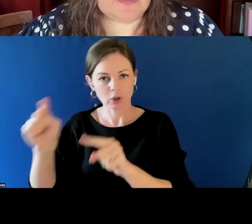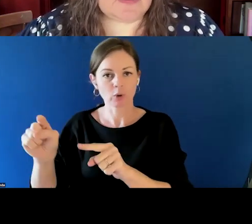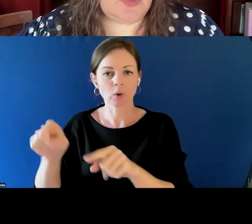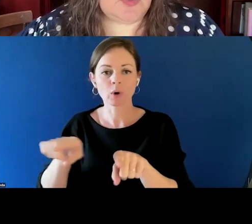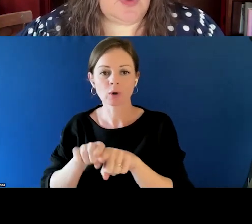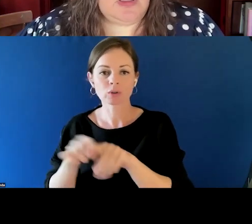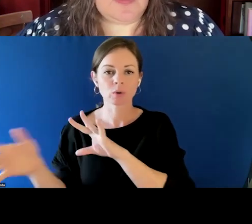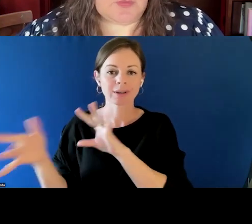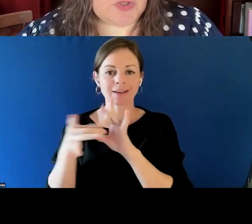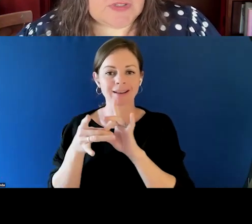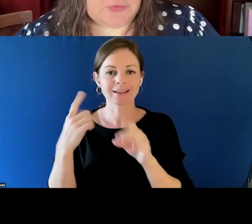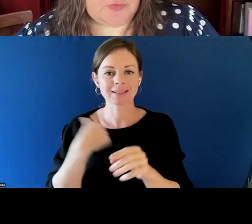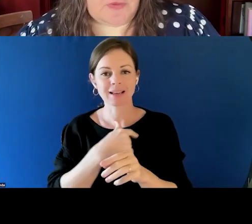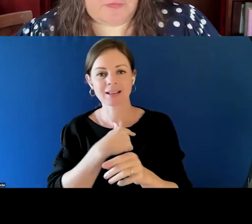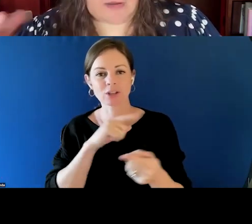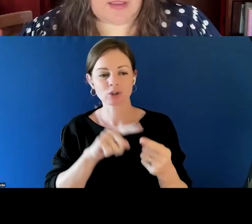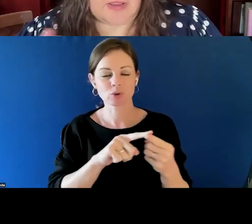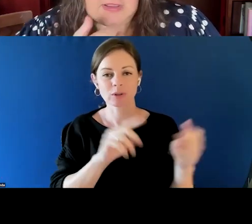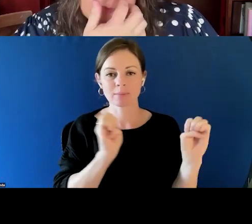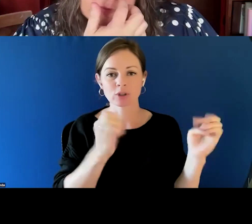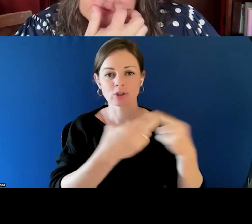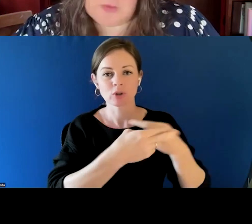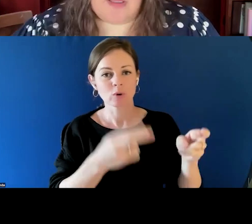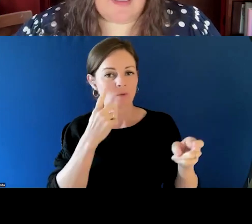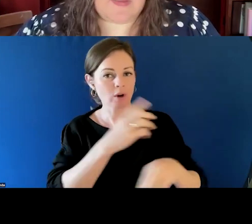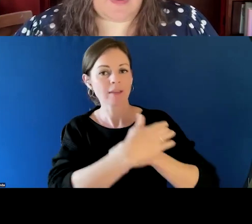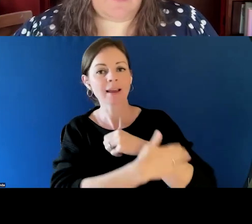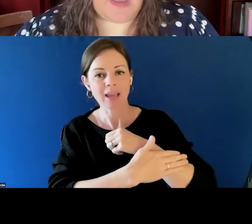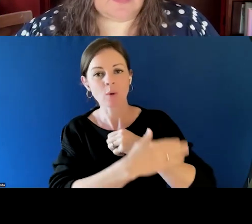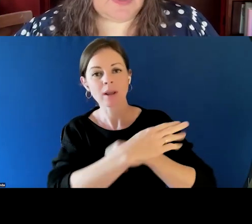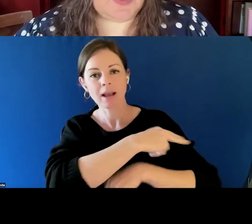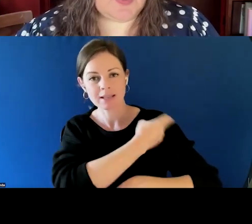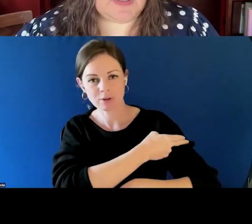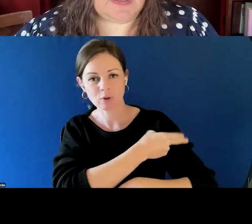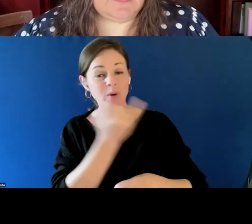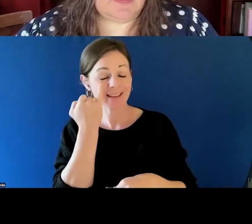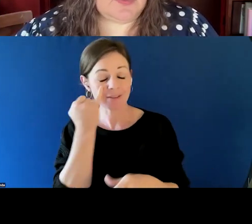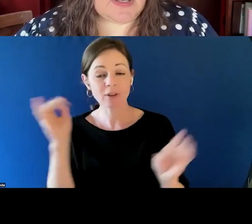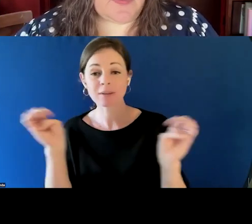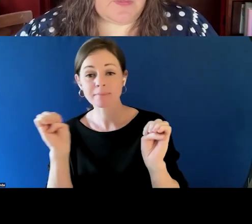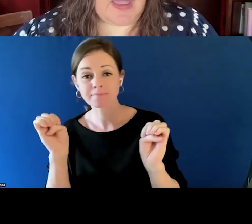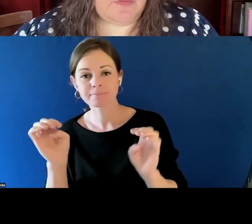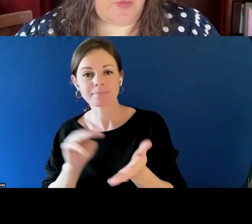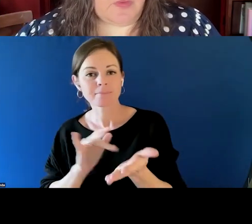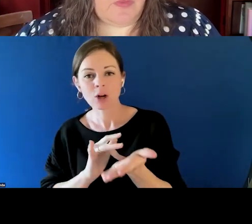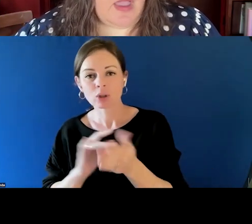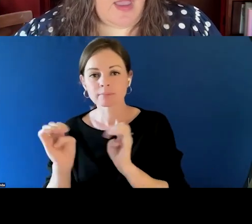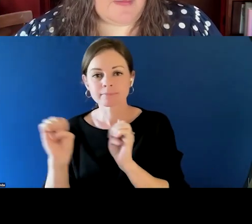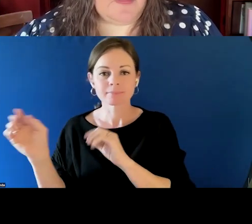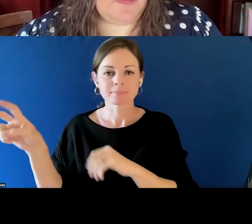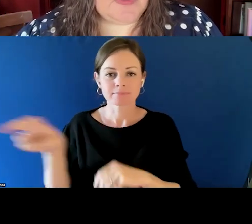connects us to the emergency room of that county hospital. So if people have medical issues, we can easily transfer them back and